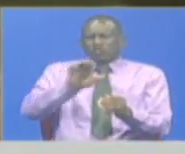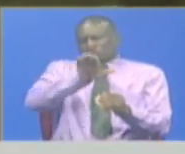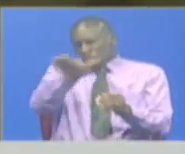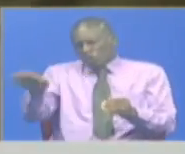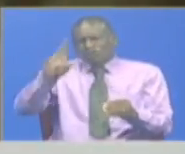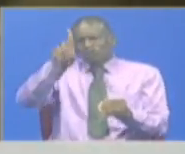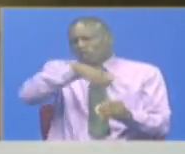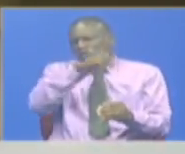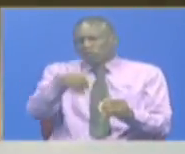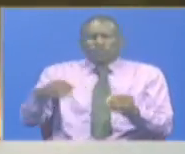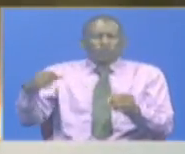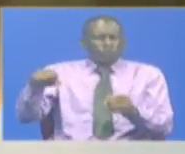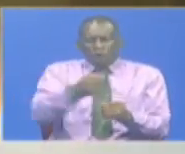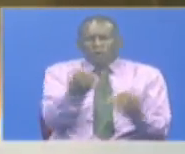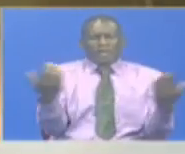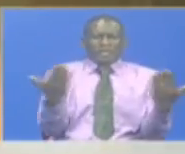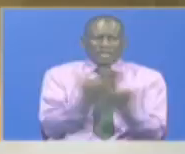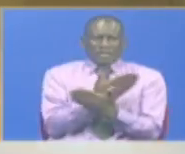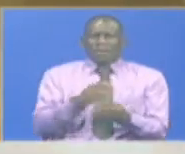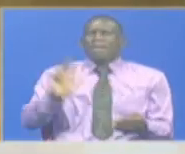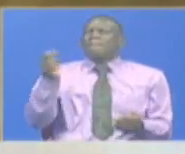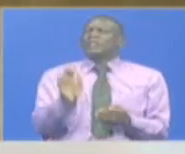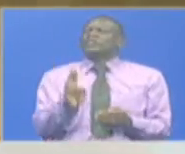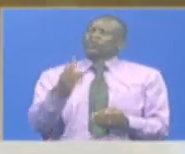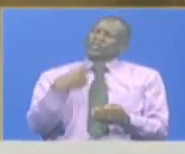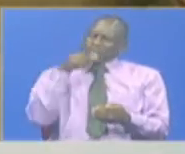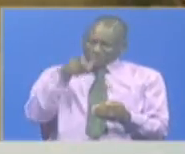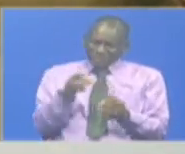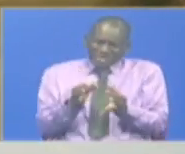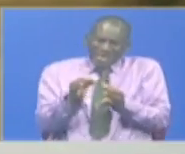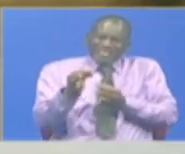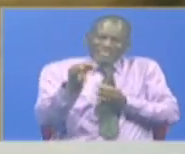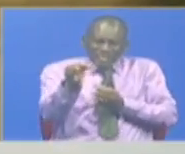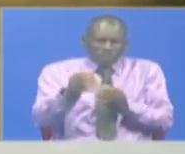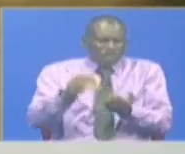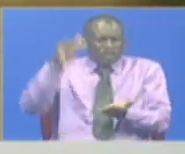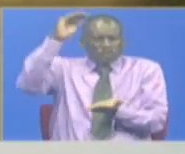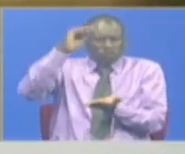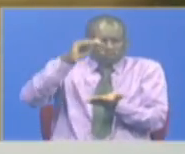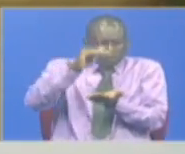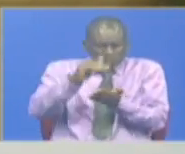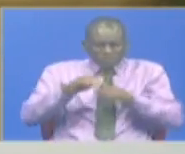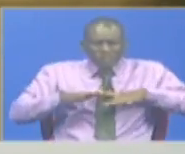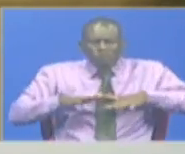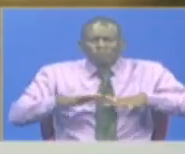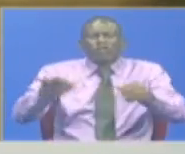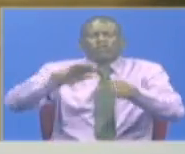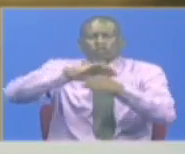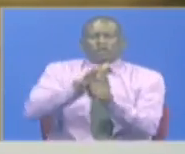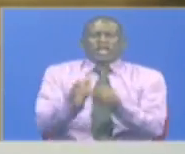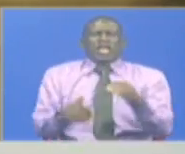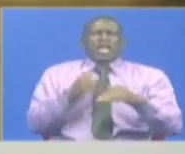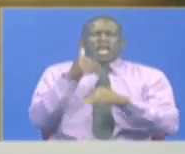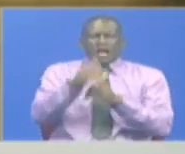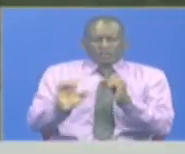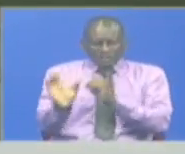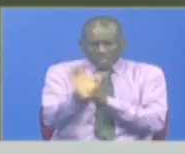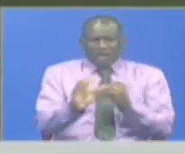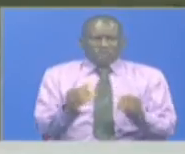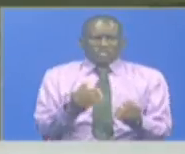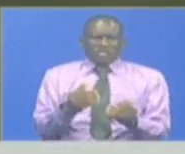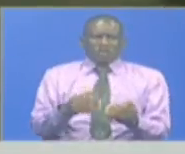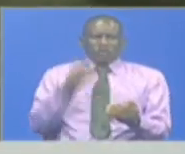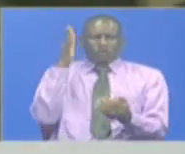President Uhuru Kenyatta says the extension was aimed at minimizing the spread of the coronavirus after the country recorded an additional